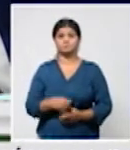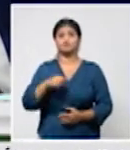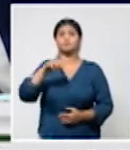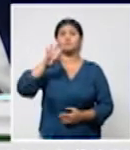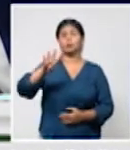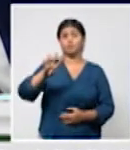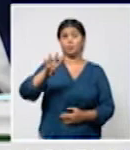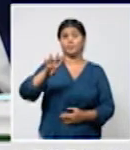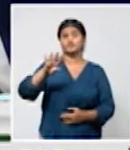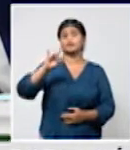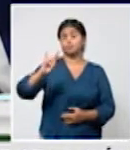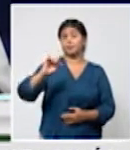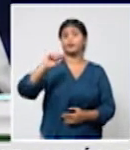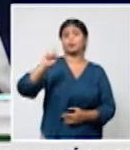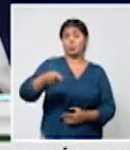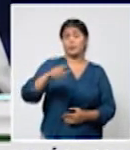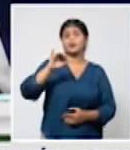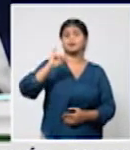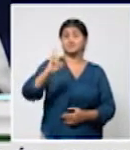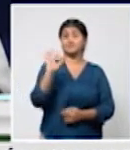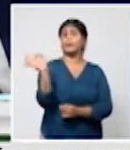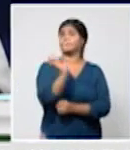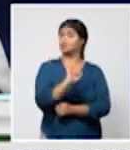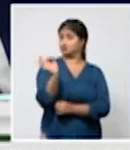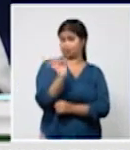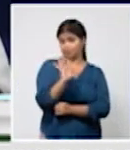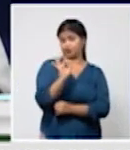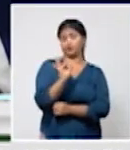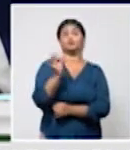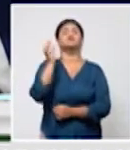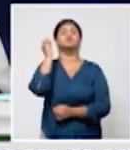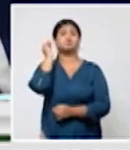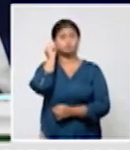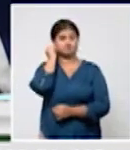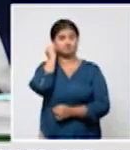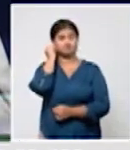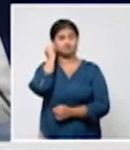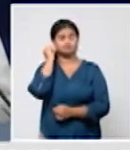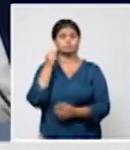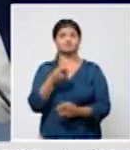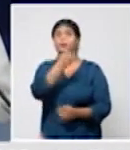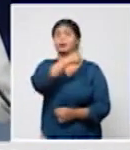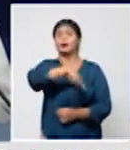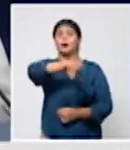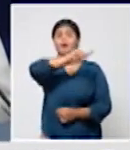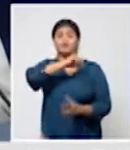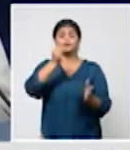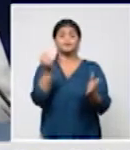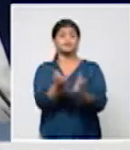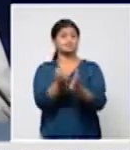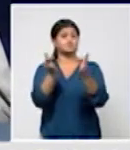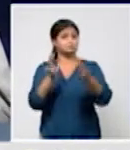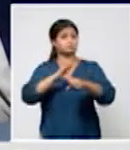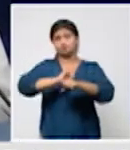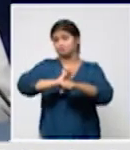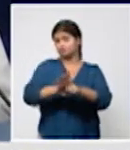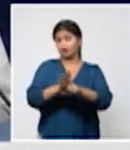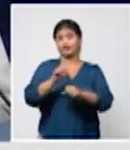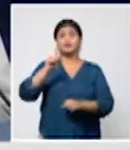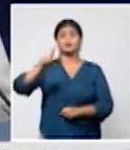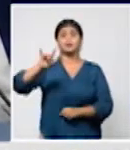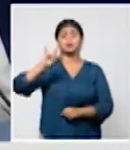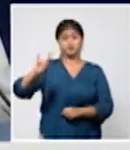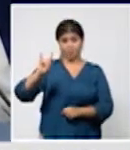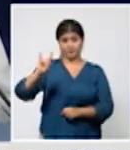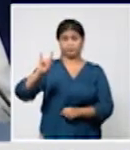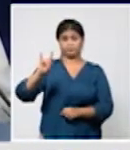virus, as we can't know who is infected and who isn't. So, if we don't try to protect ourselves properly, the risk of